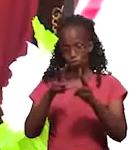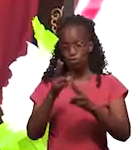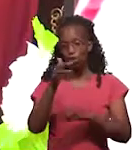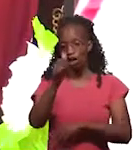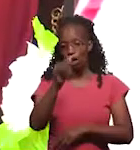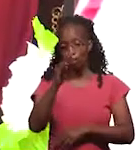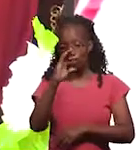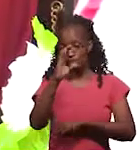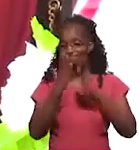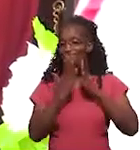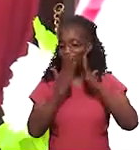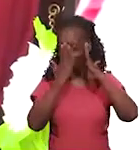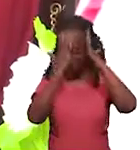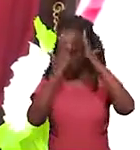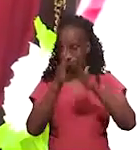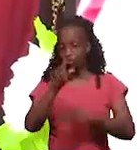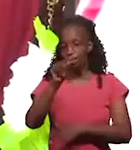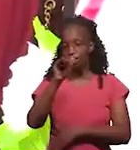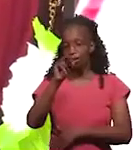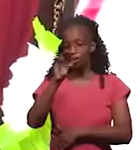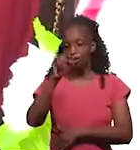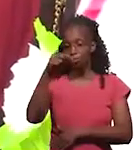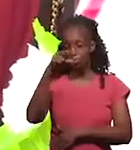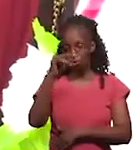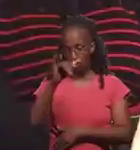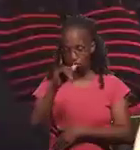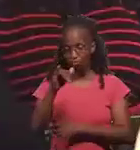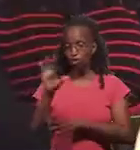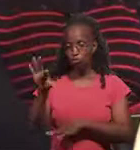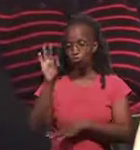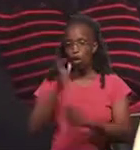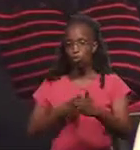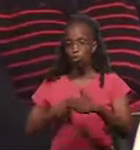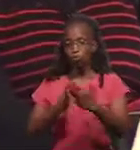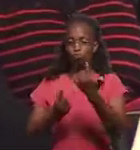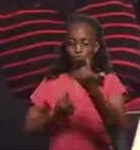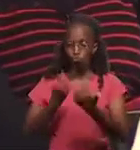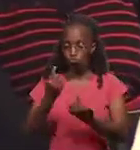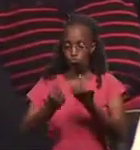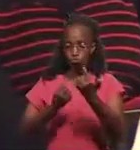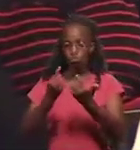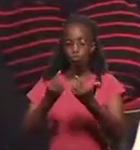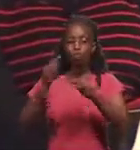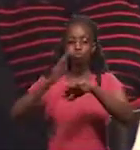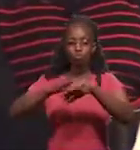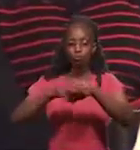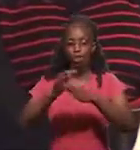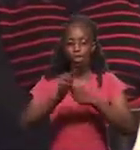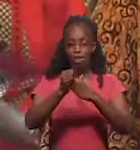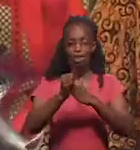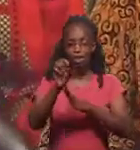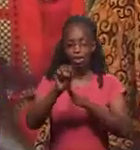kanisa la ABC Dr. Timothy Ndambuki alichukua fursa hiyo na kuzungumzia uongozi bora, akiwataka